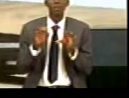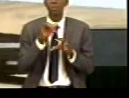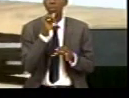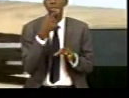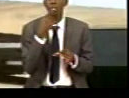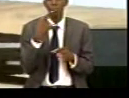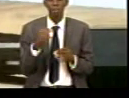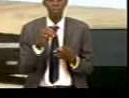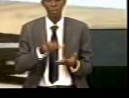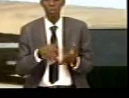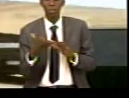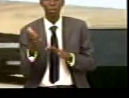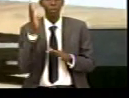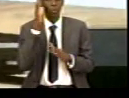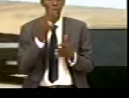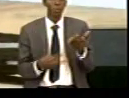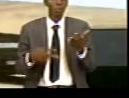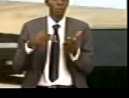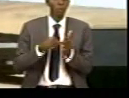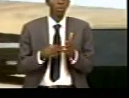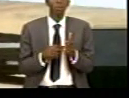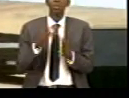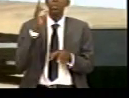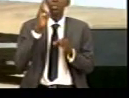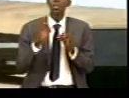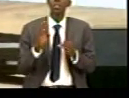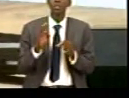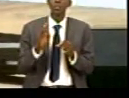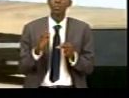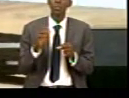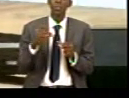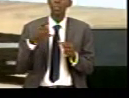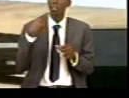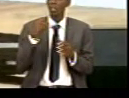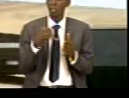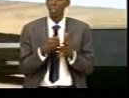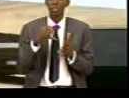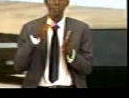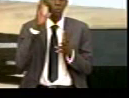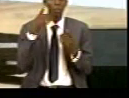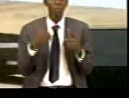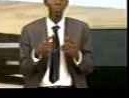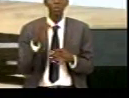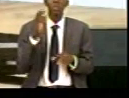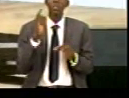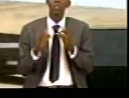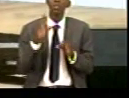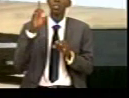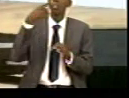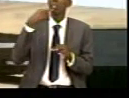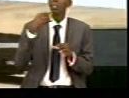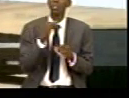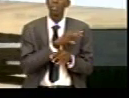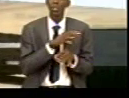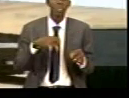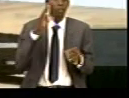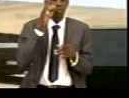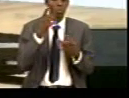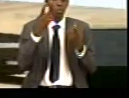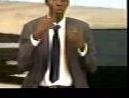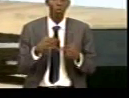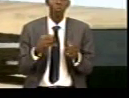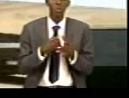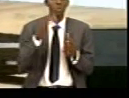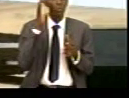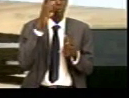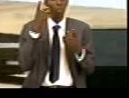shall rise? It will happen. Did he say Christ will come? It will happen. Did he say the rapture